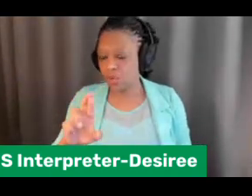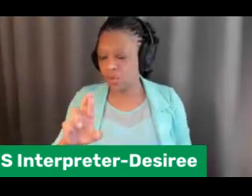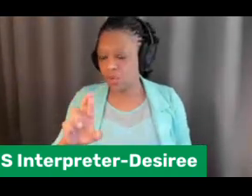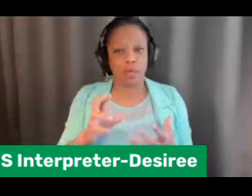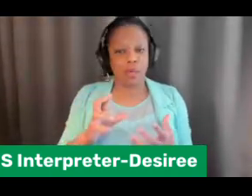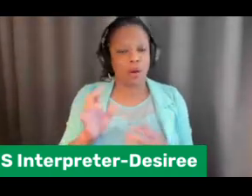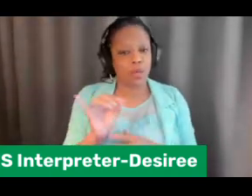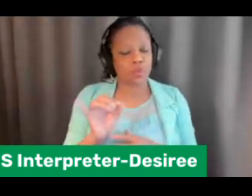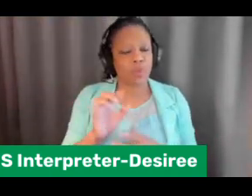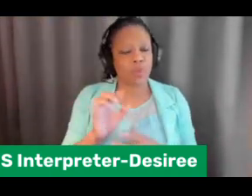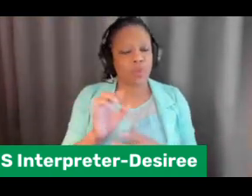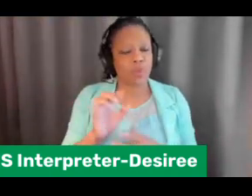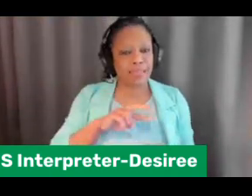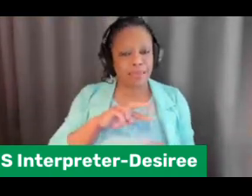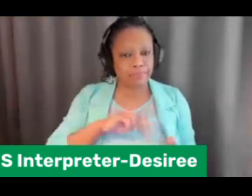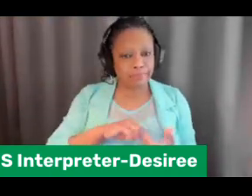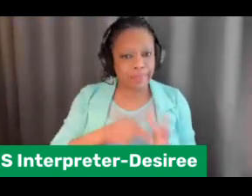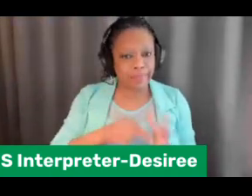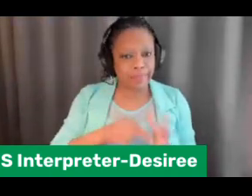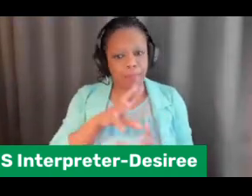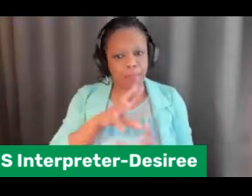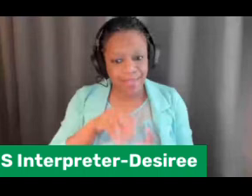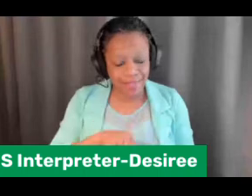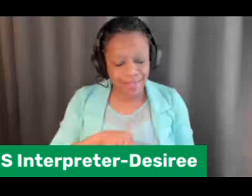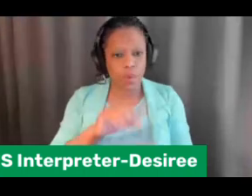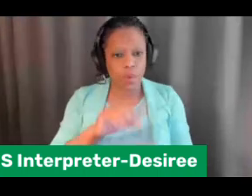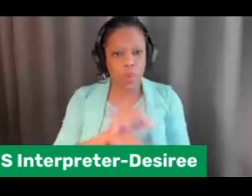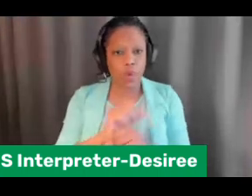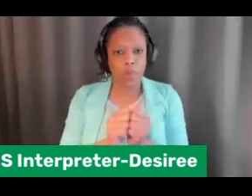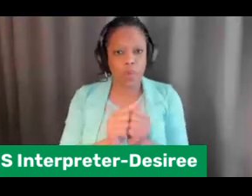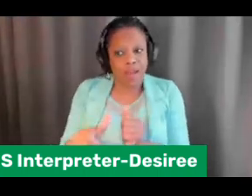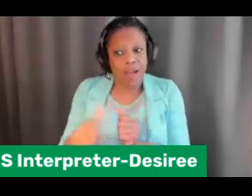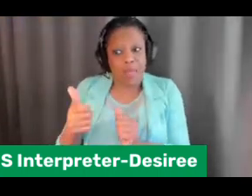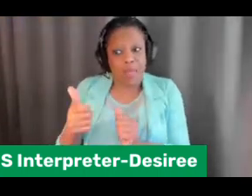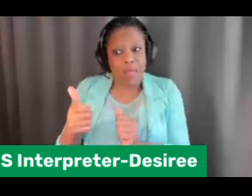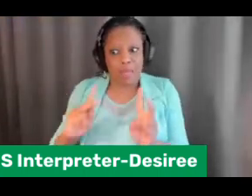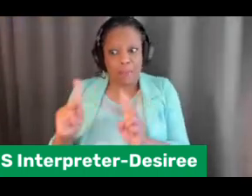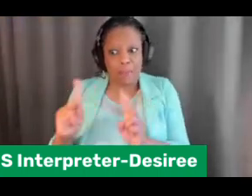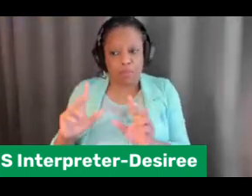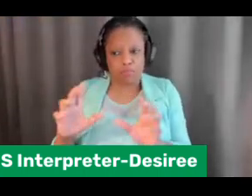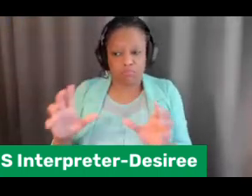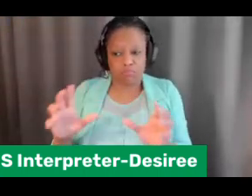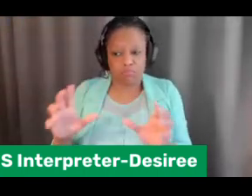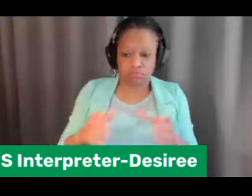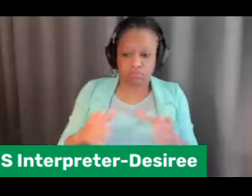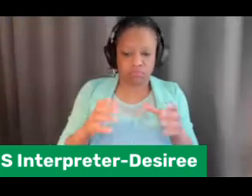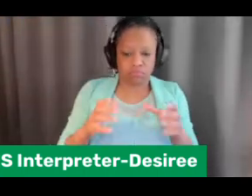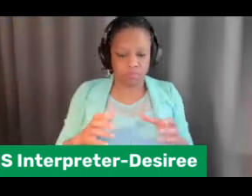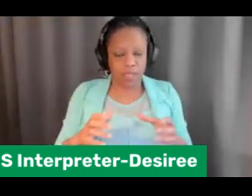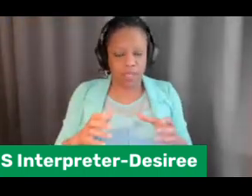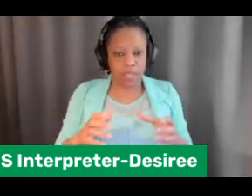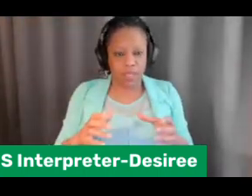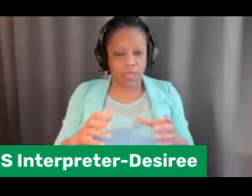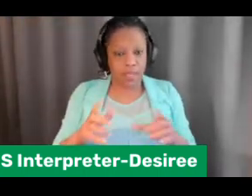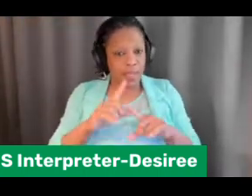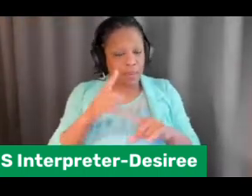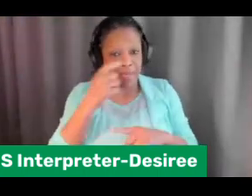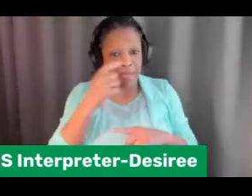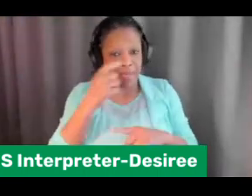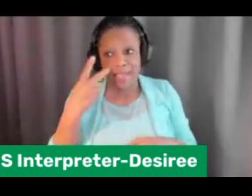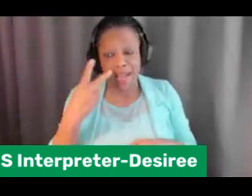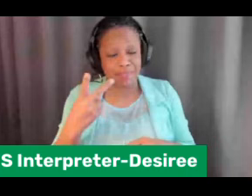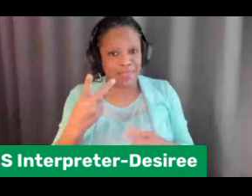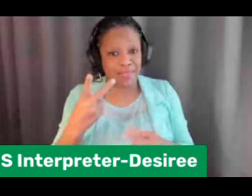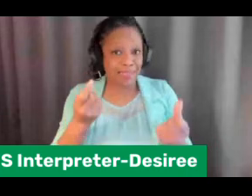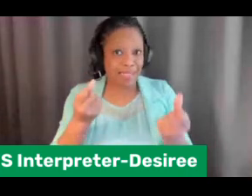and to really embody this collaborative sense? Because I've seen too many people that look like me in spaces